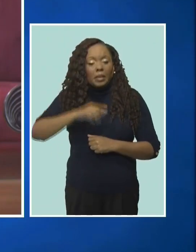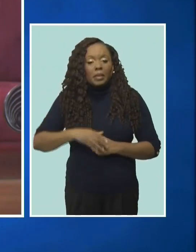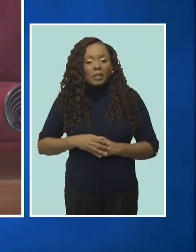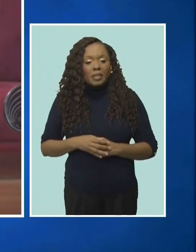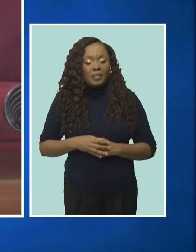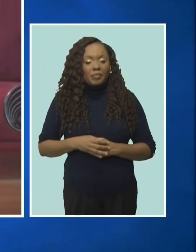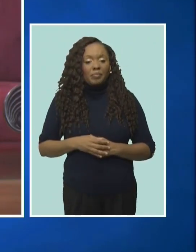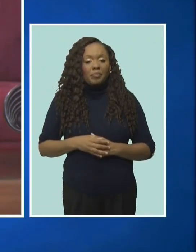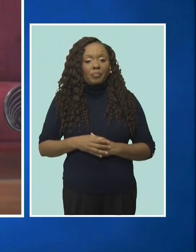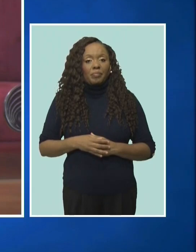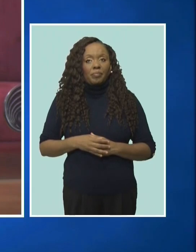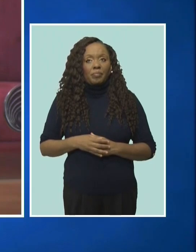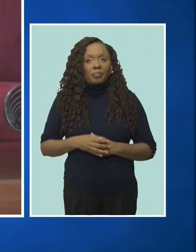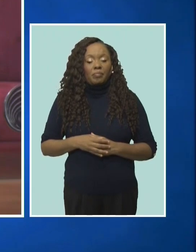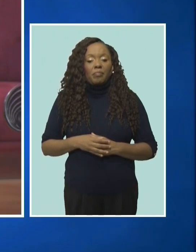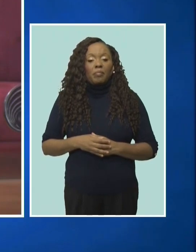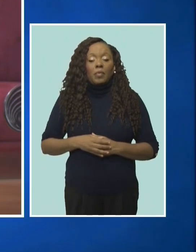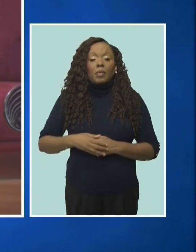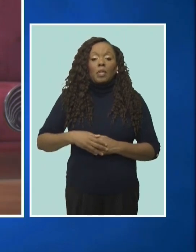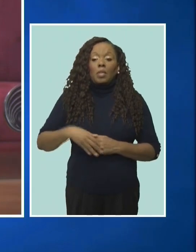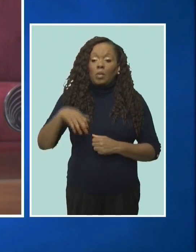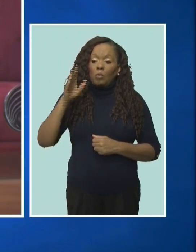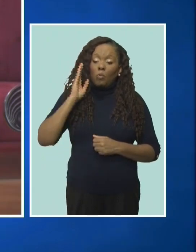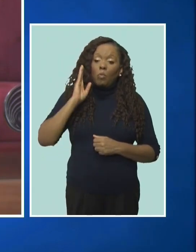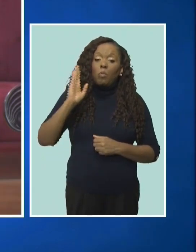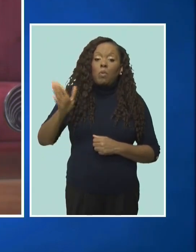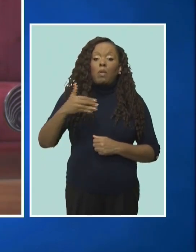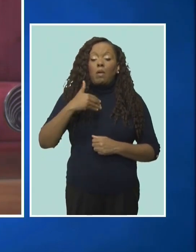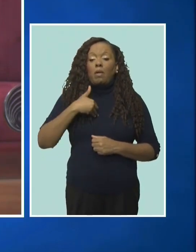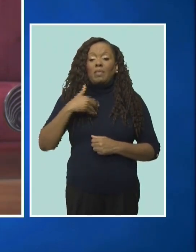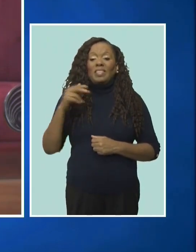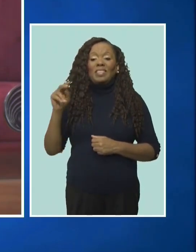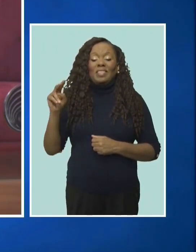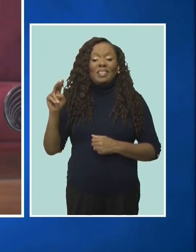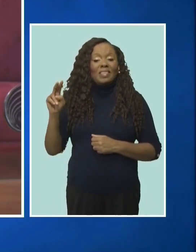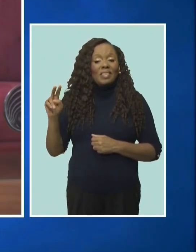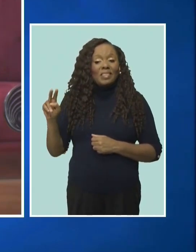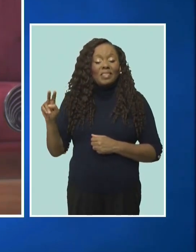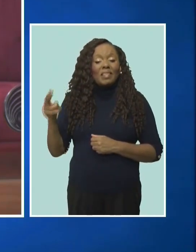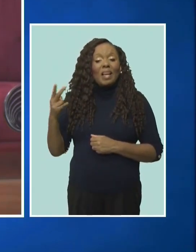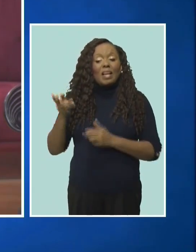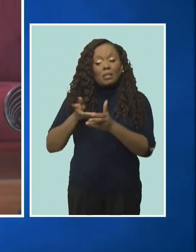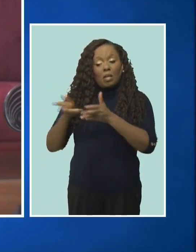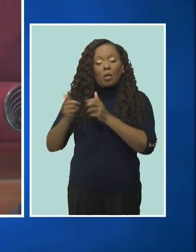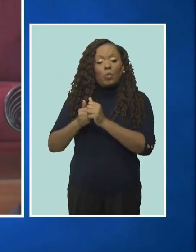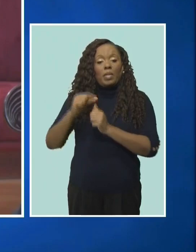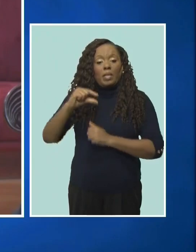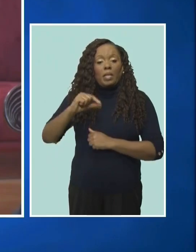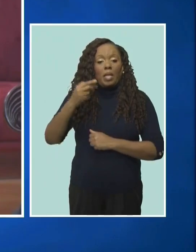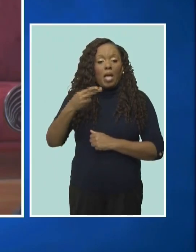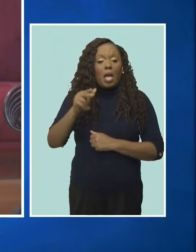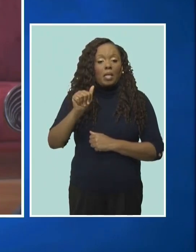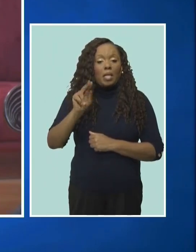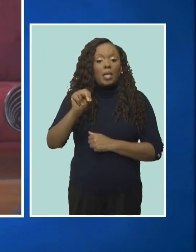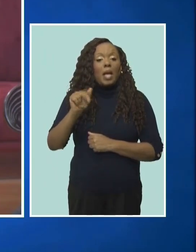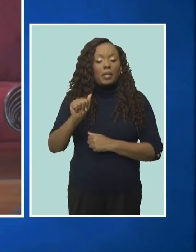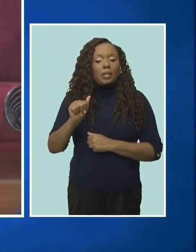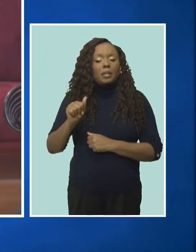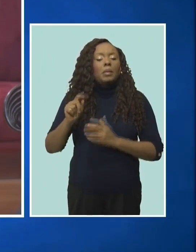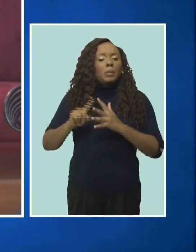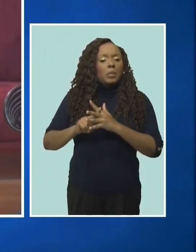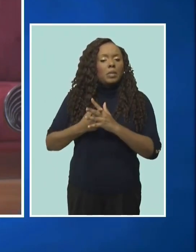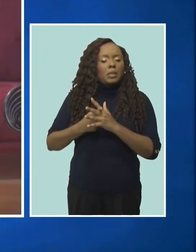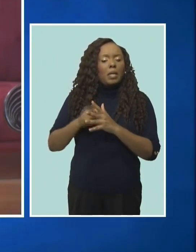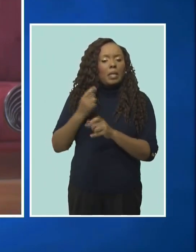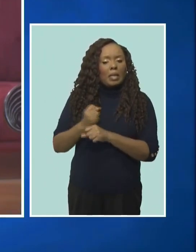be continuing the second round of negotiations with Ghana, which we completed the first round in November and then into December.